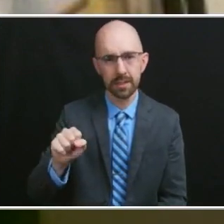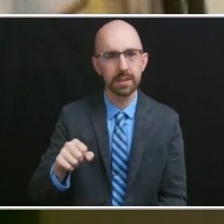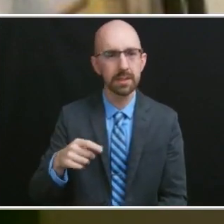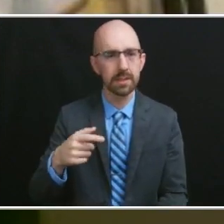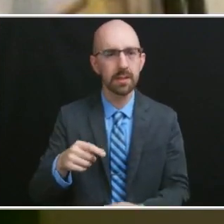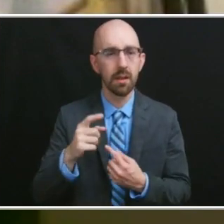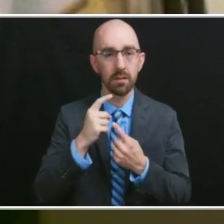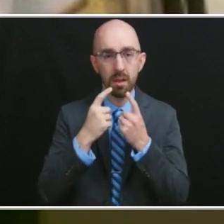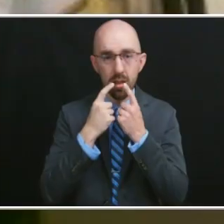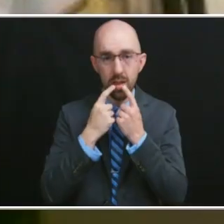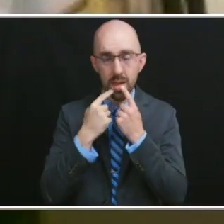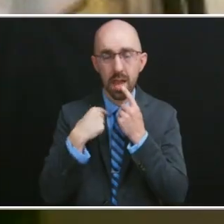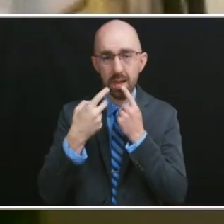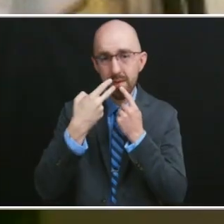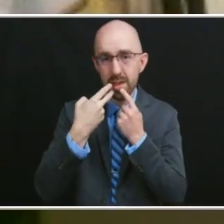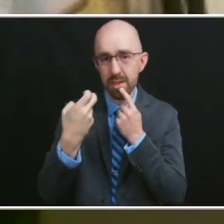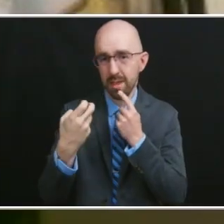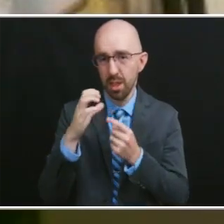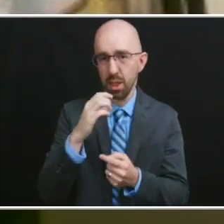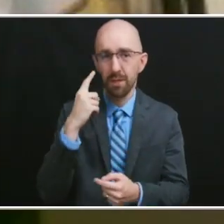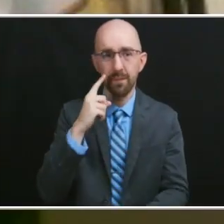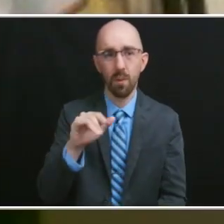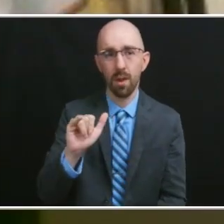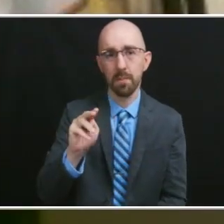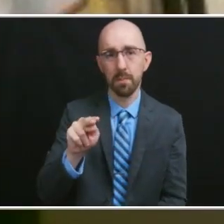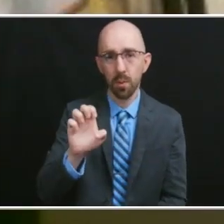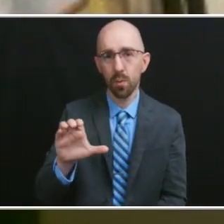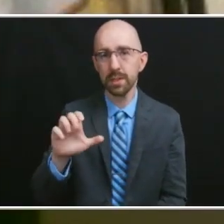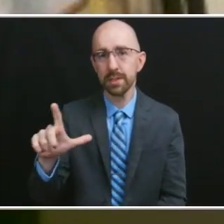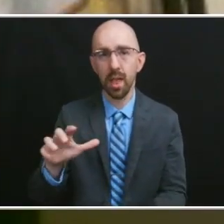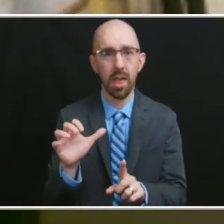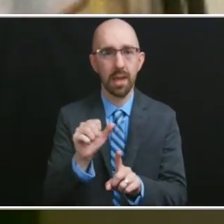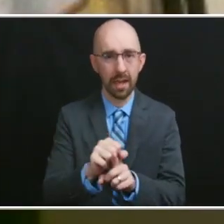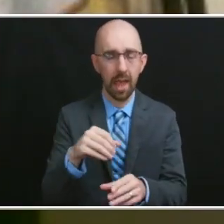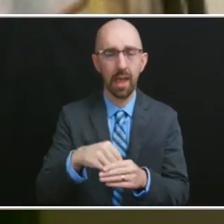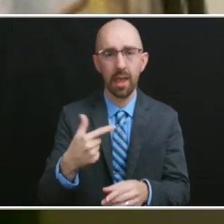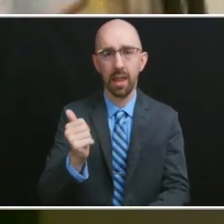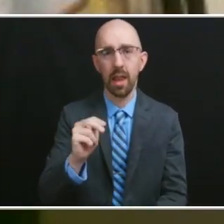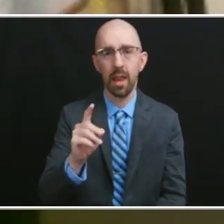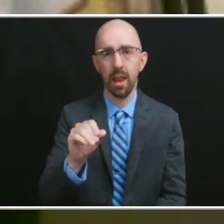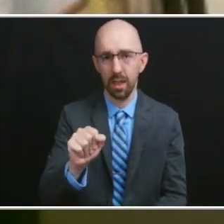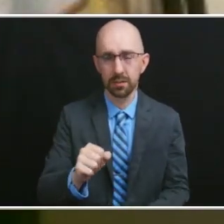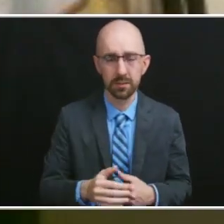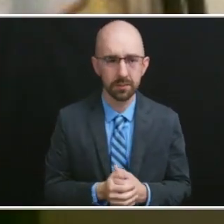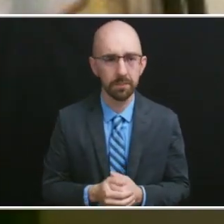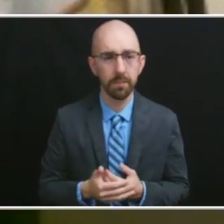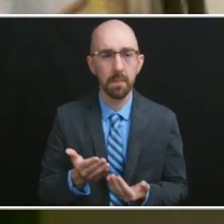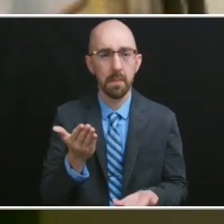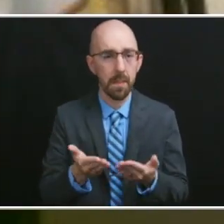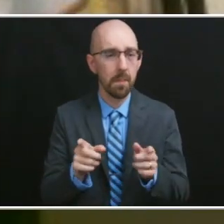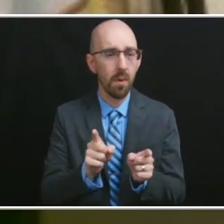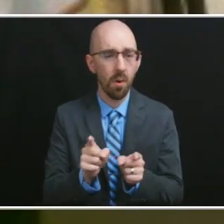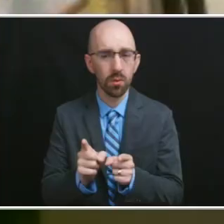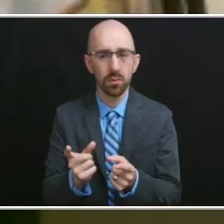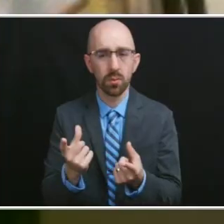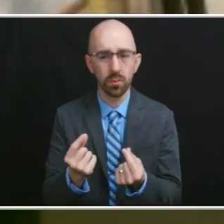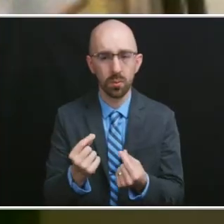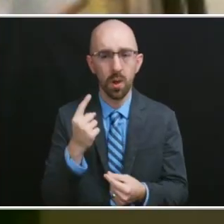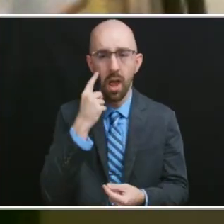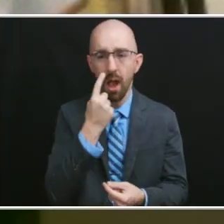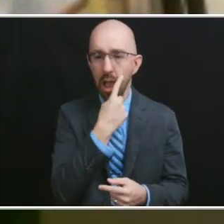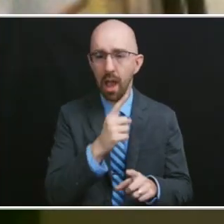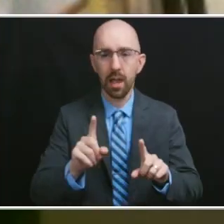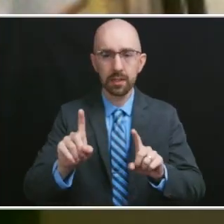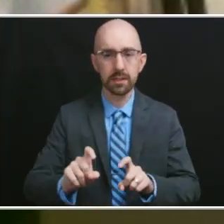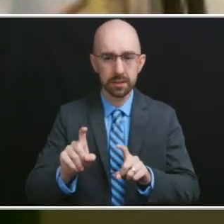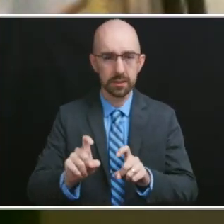lip, looking for an immune cell attack to the glands. We might also do an eye test that we